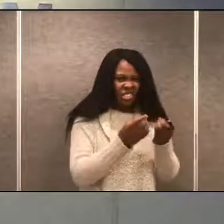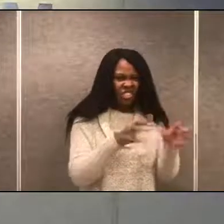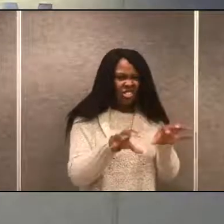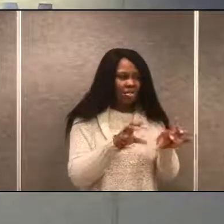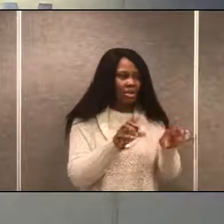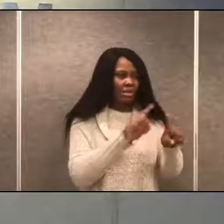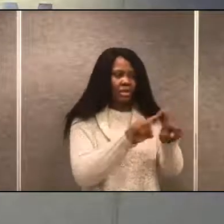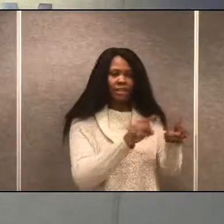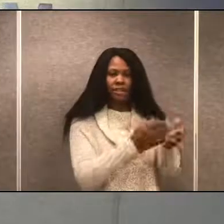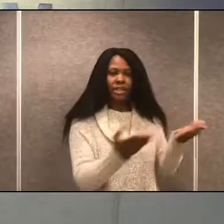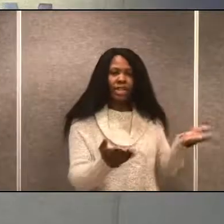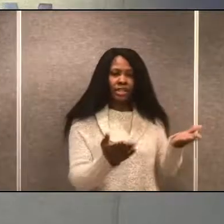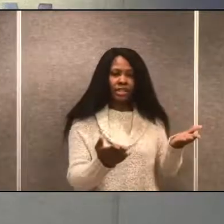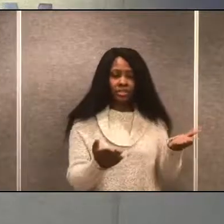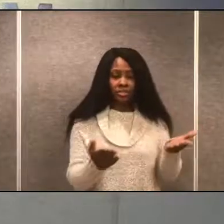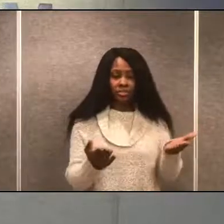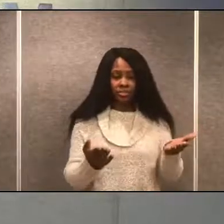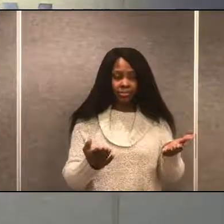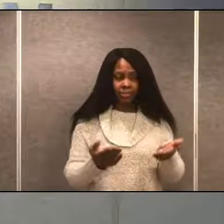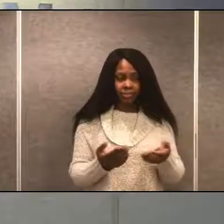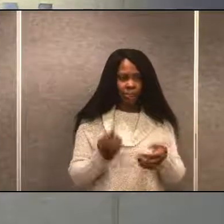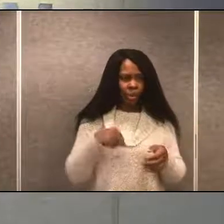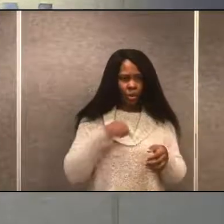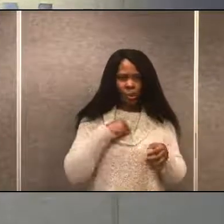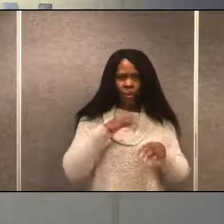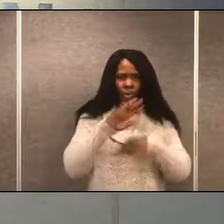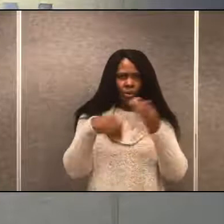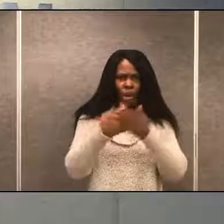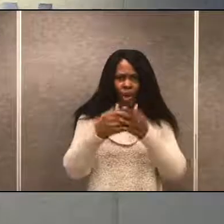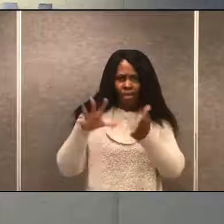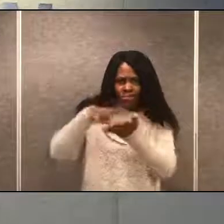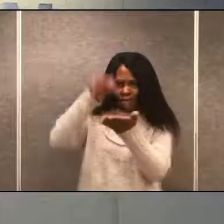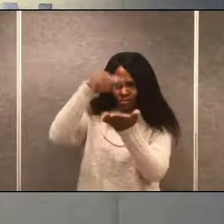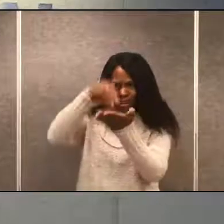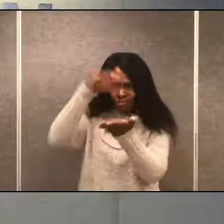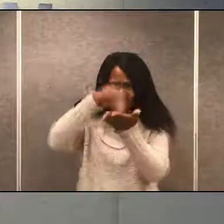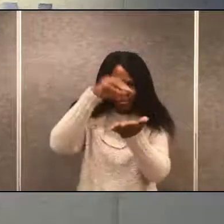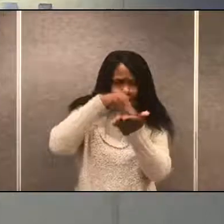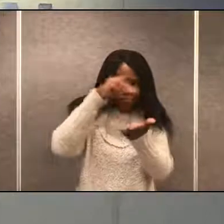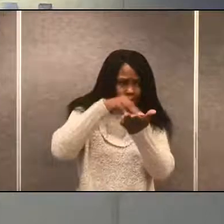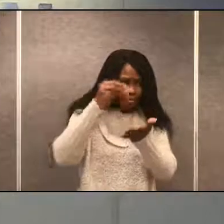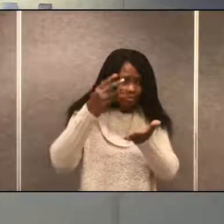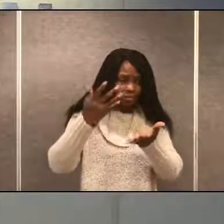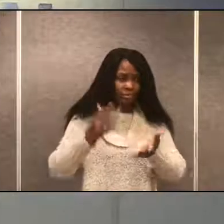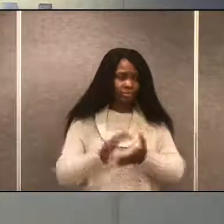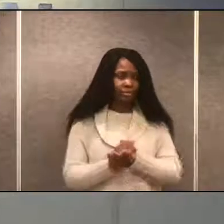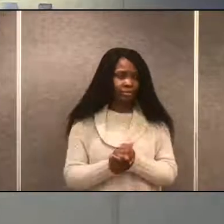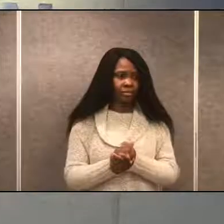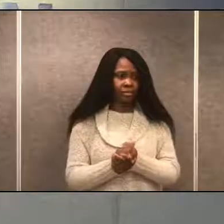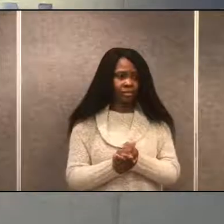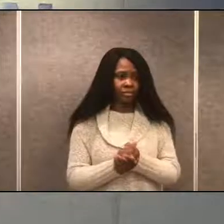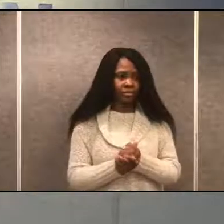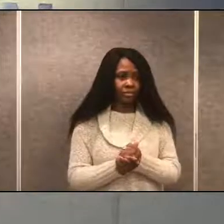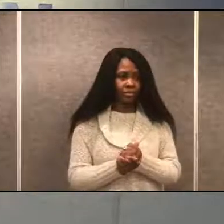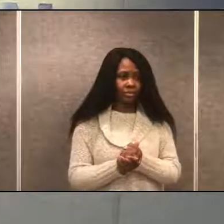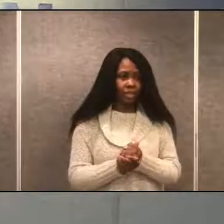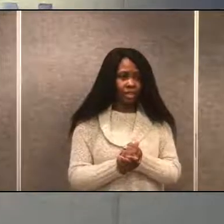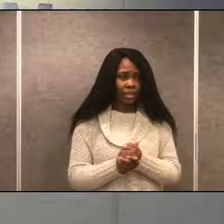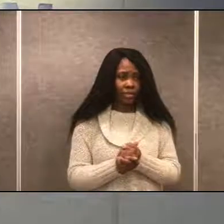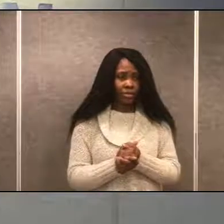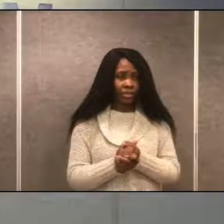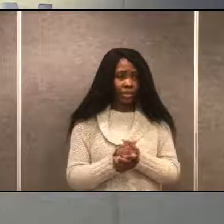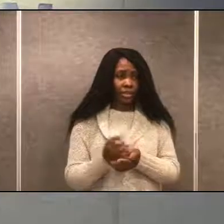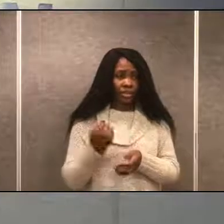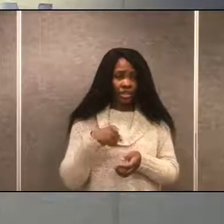you as Yeah. well. Because this has never been done before. It's not what we call, and when I worked at the Pentagon, a knowledge capsule. So it's not a knowledge capsule. We can go to that capsule and say,